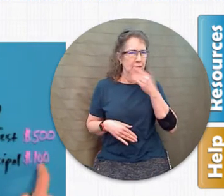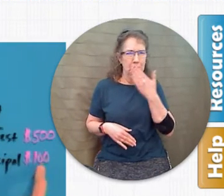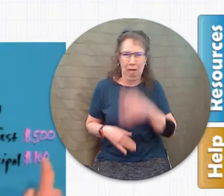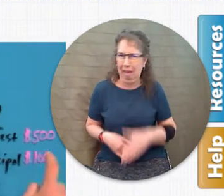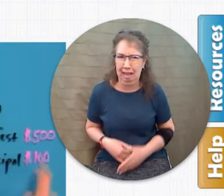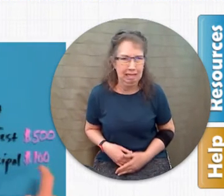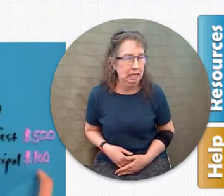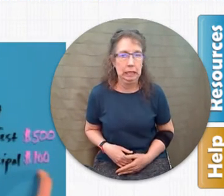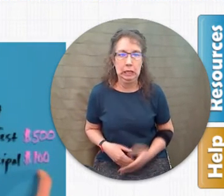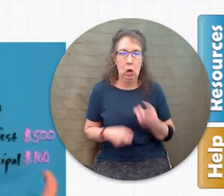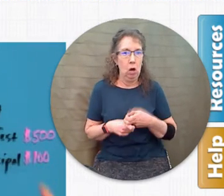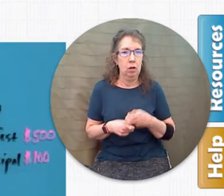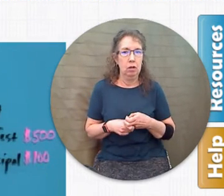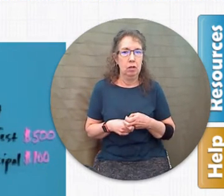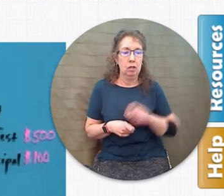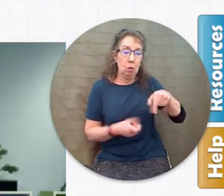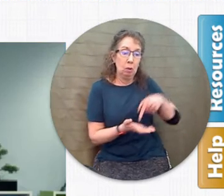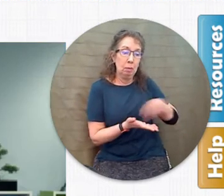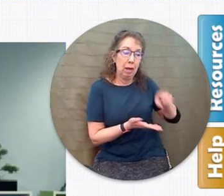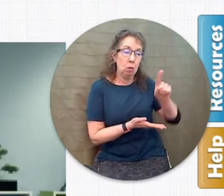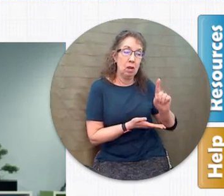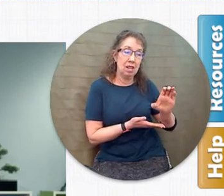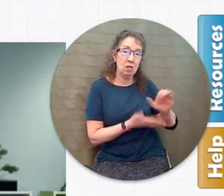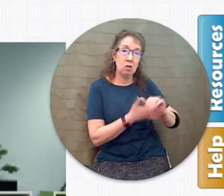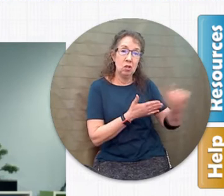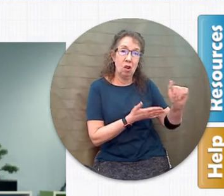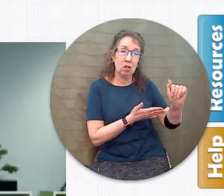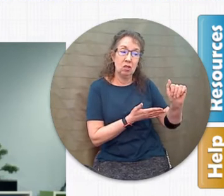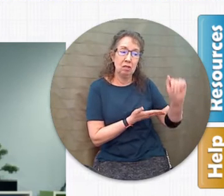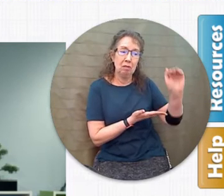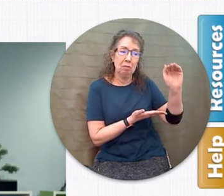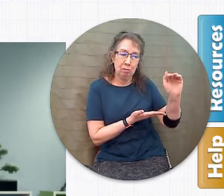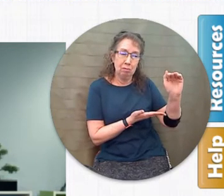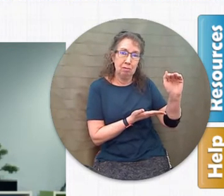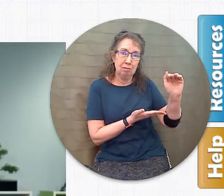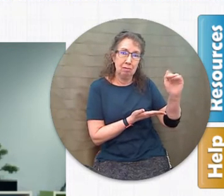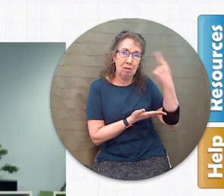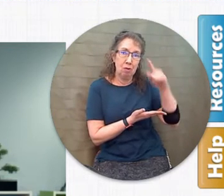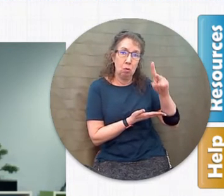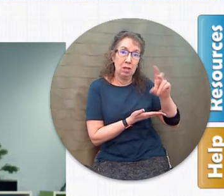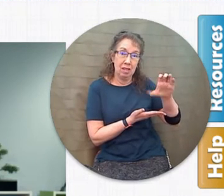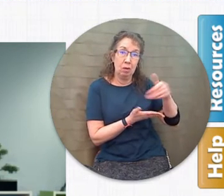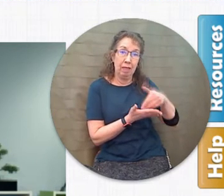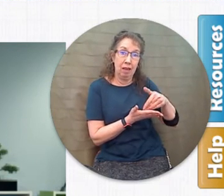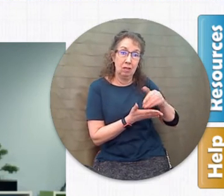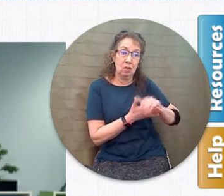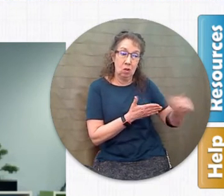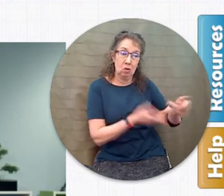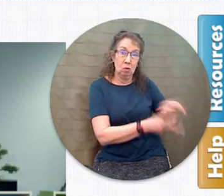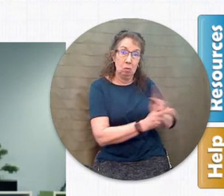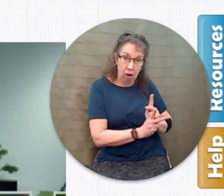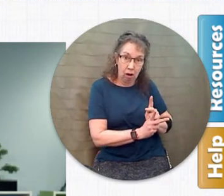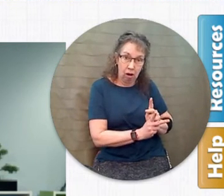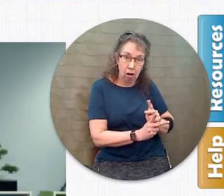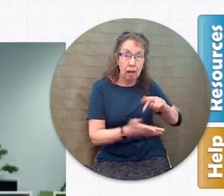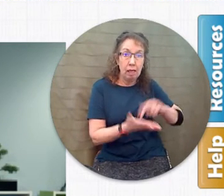paid down $100 on $100,000. In other words, you still